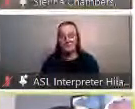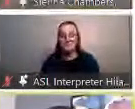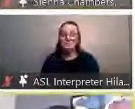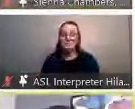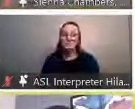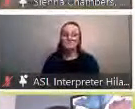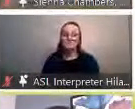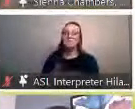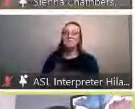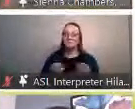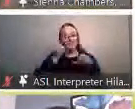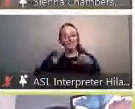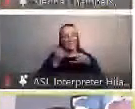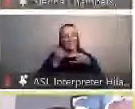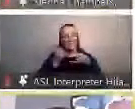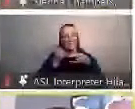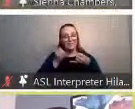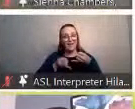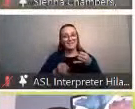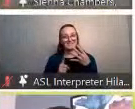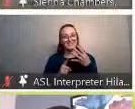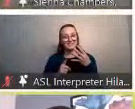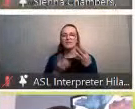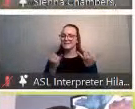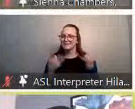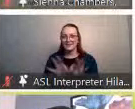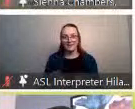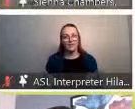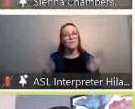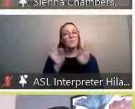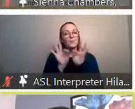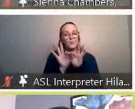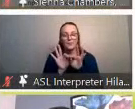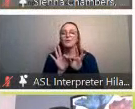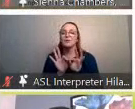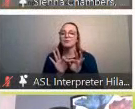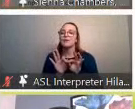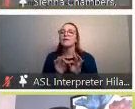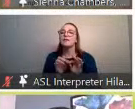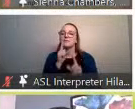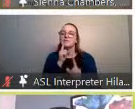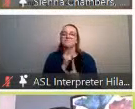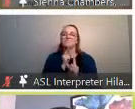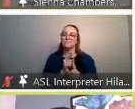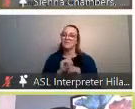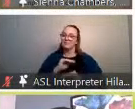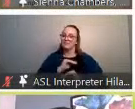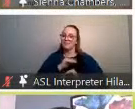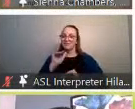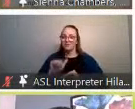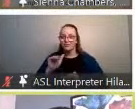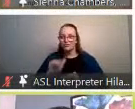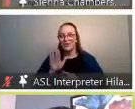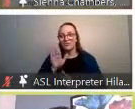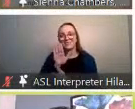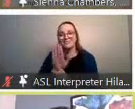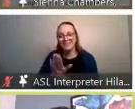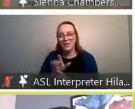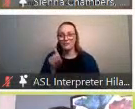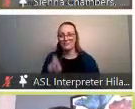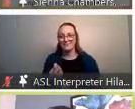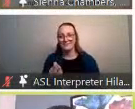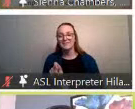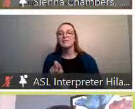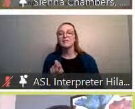Last but definitely not least is the dimension about meeting the child's needs. And so this dimension considers